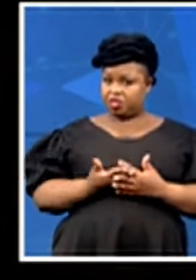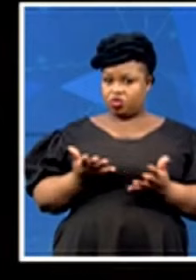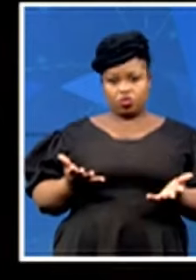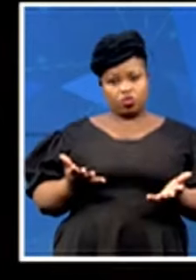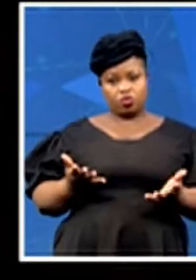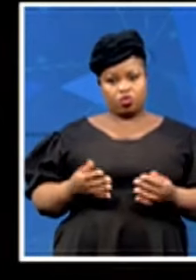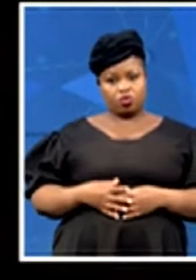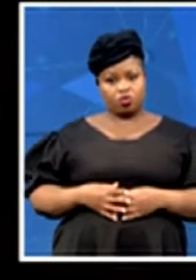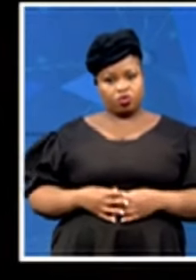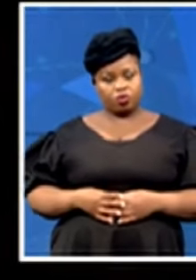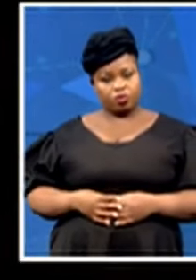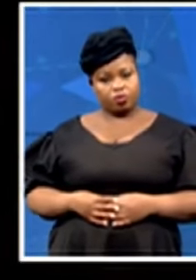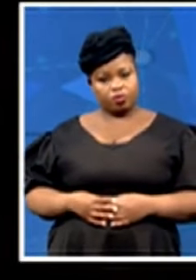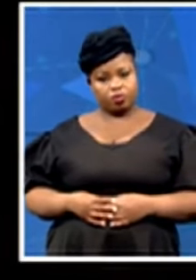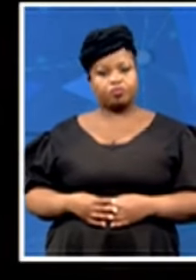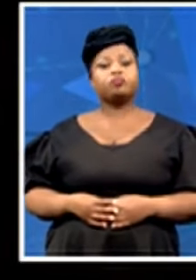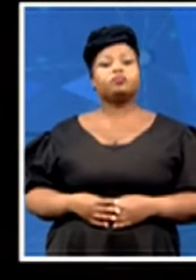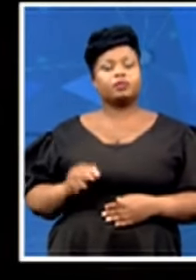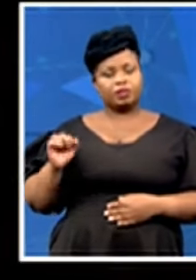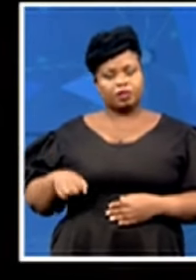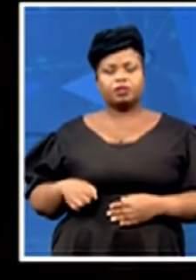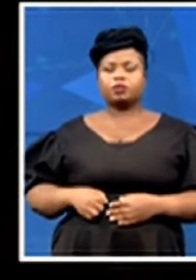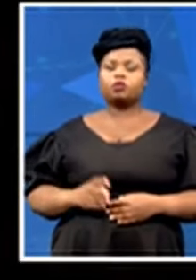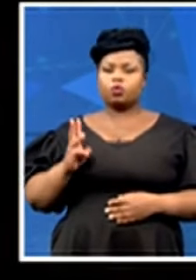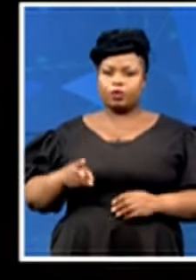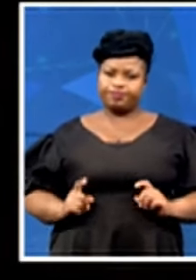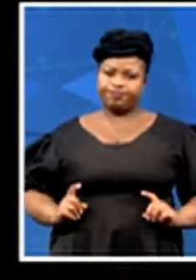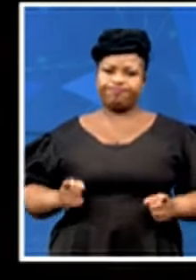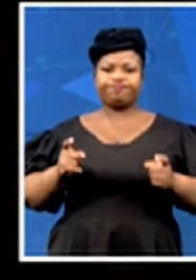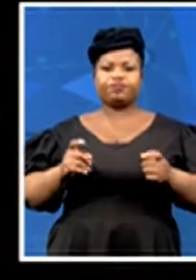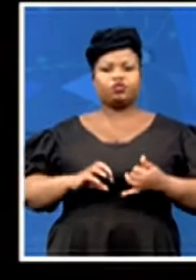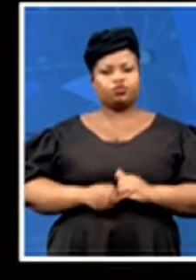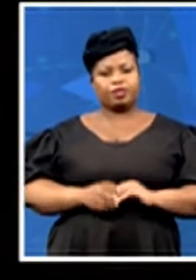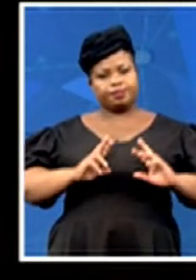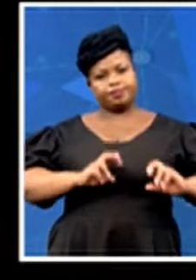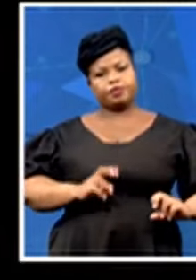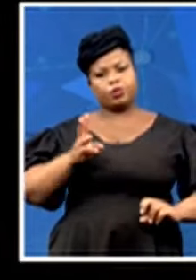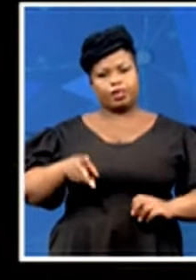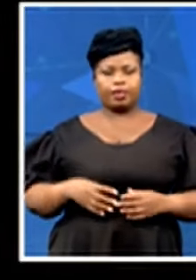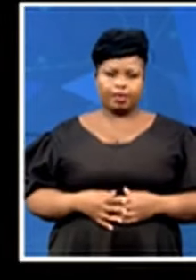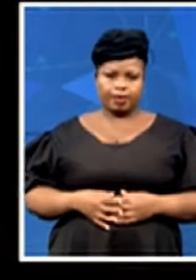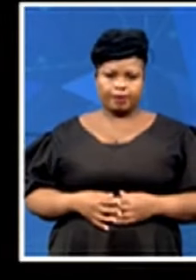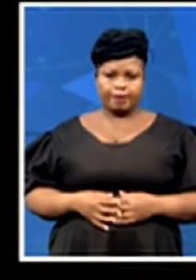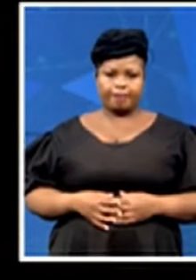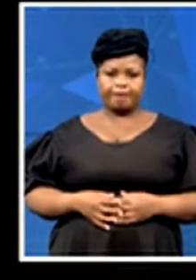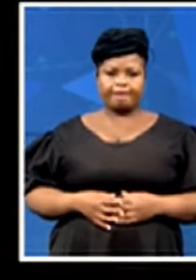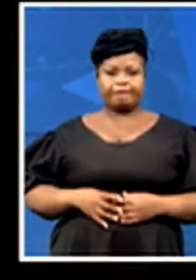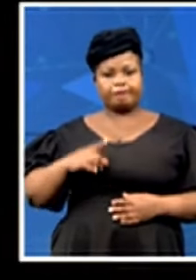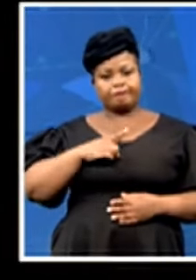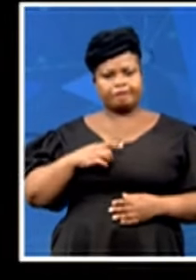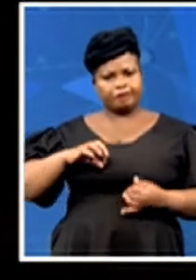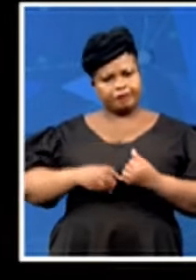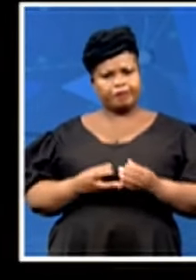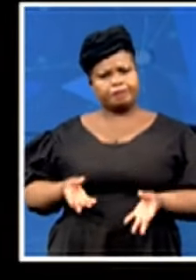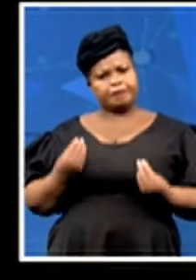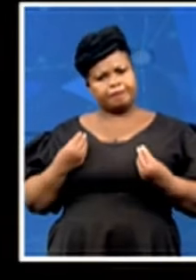as a result, we are going to move with speed to conduct an investigation to ascertain the veracity of these reports.